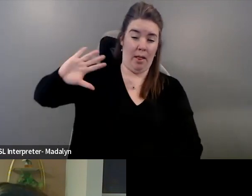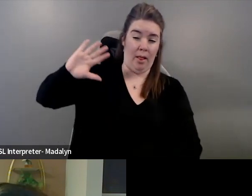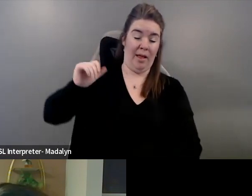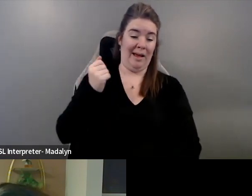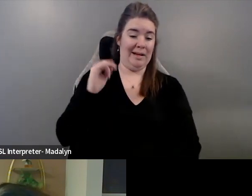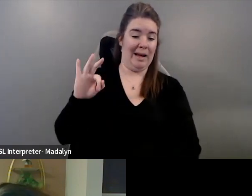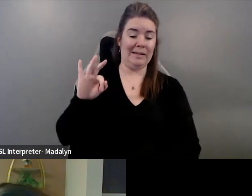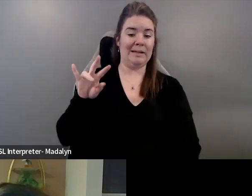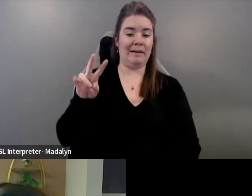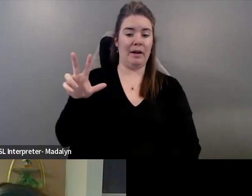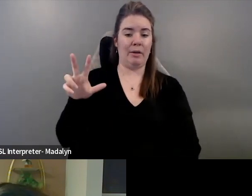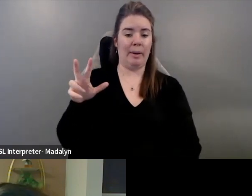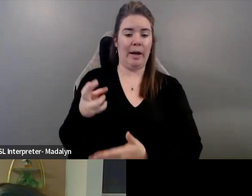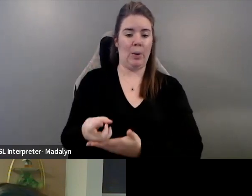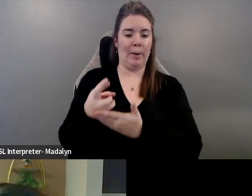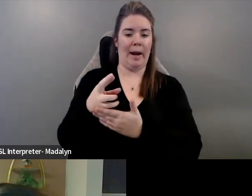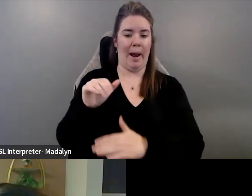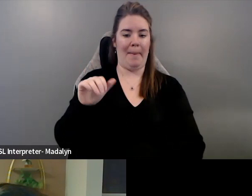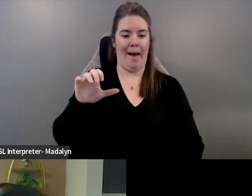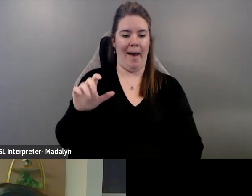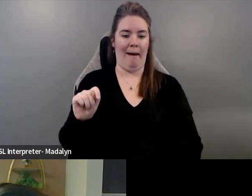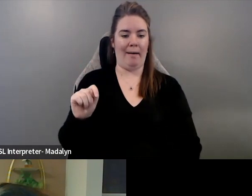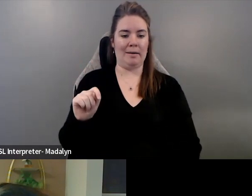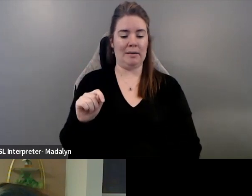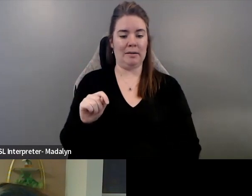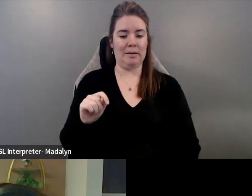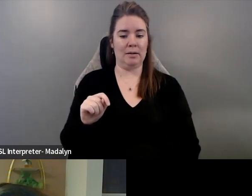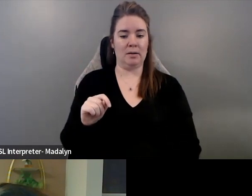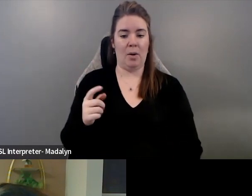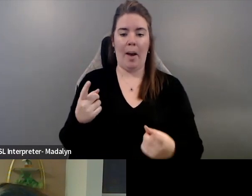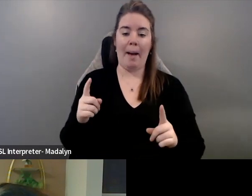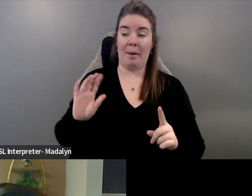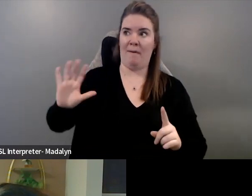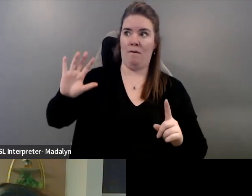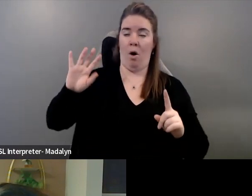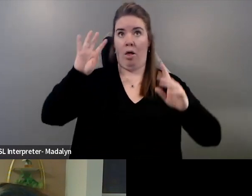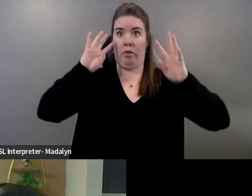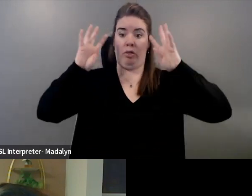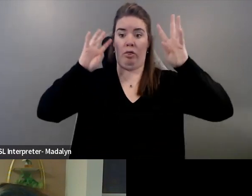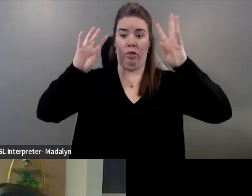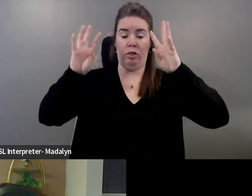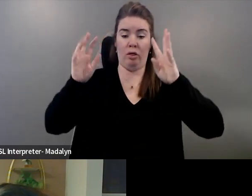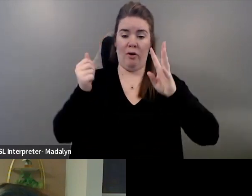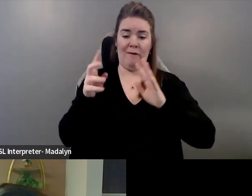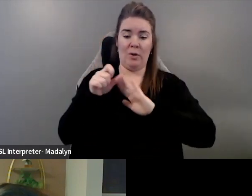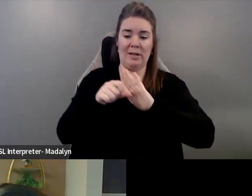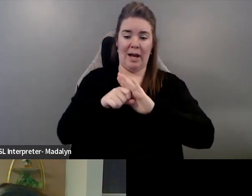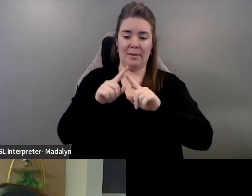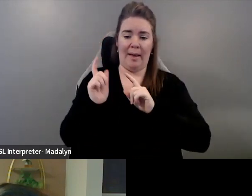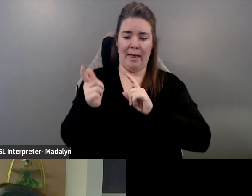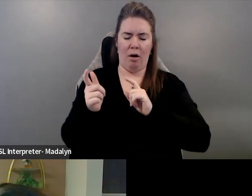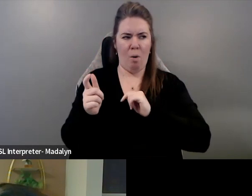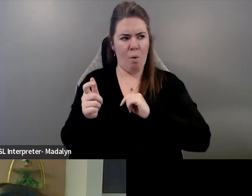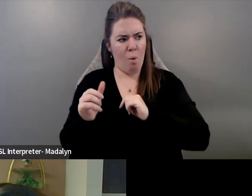of thing that it is a thing that a couple of states came up with, but then later the government went, hey, you know